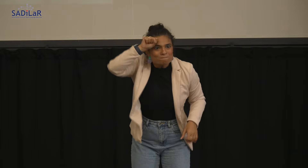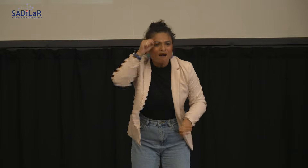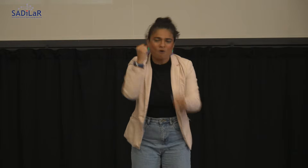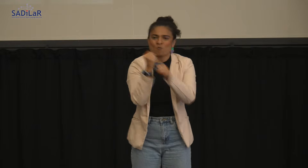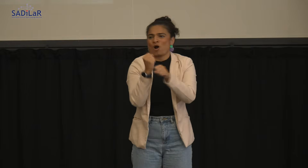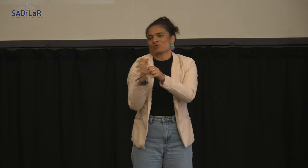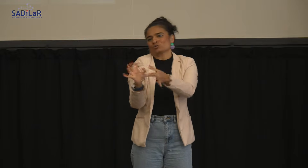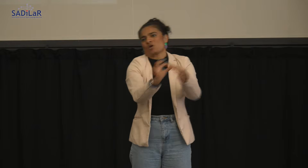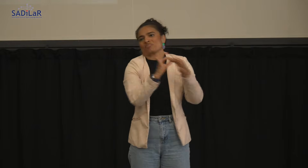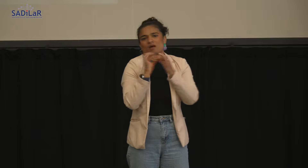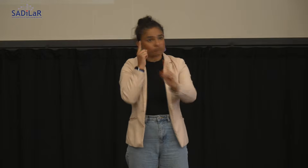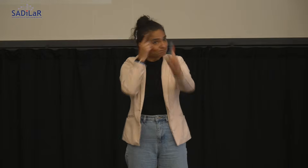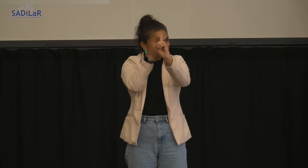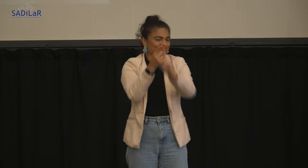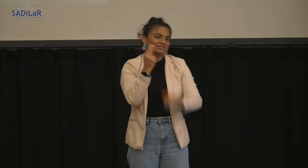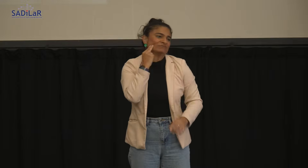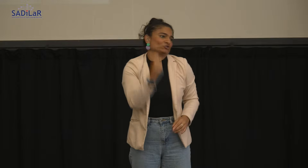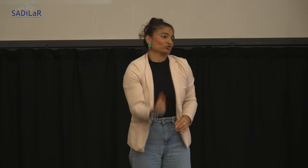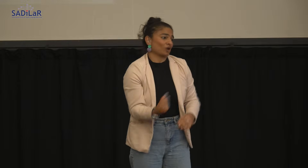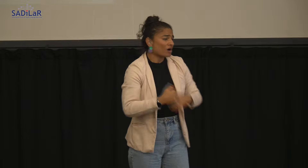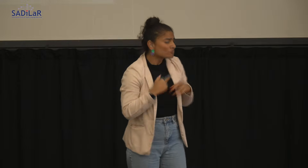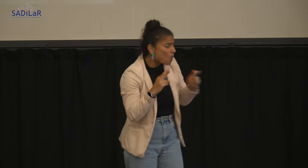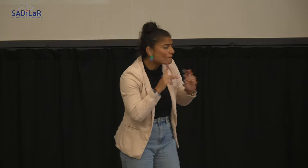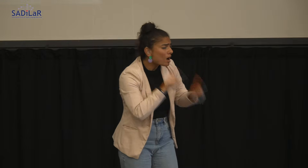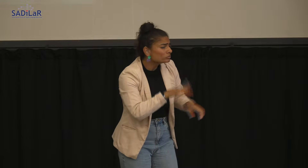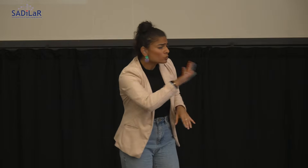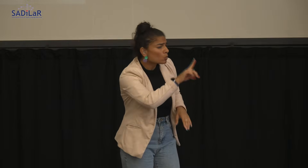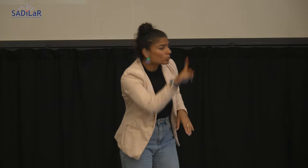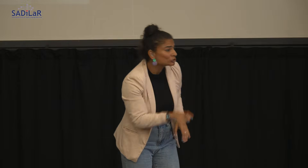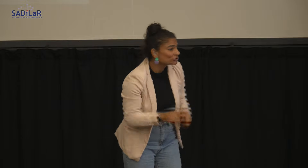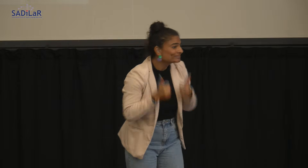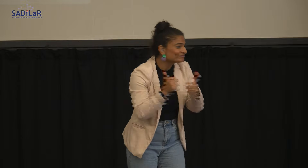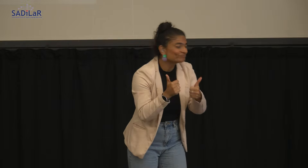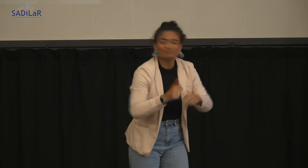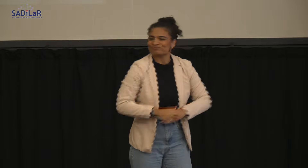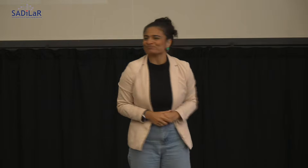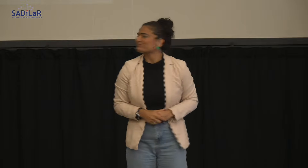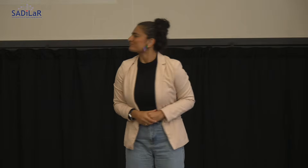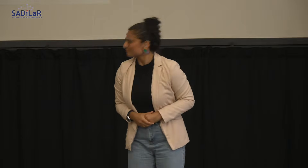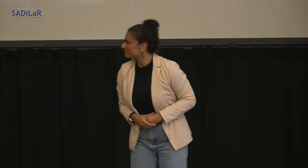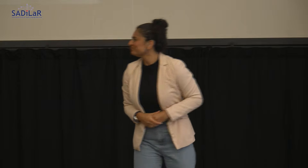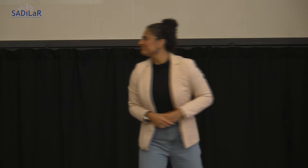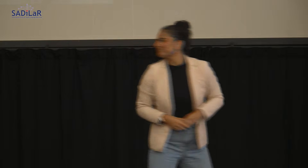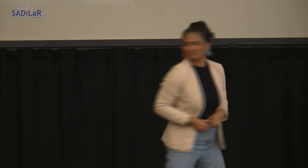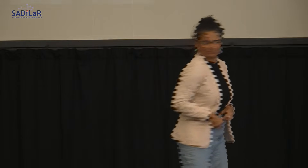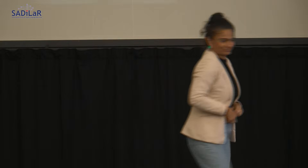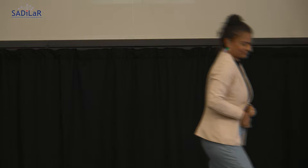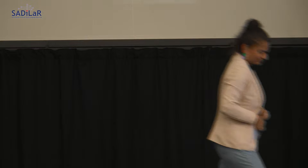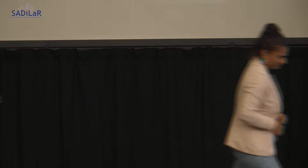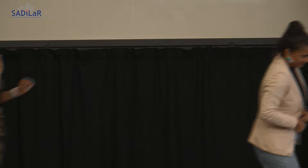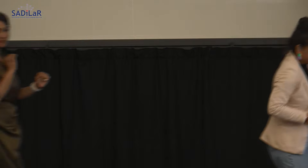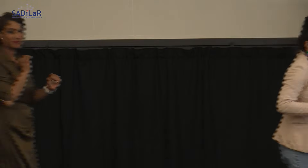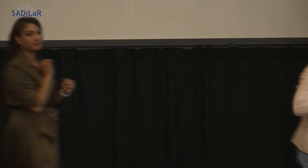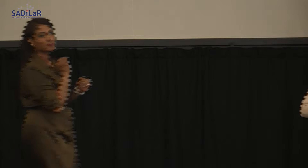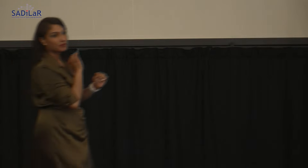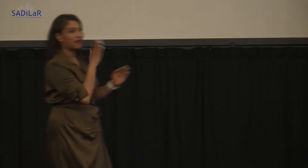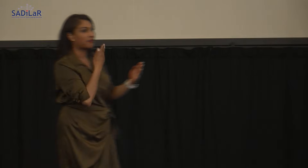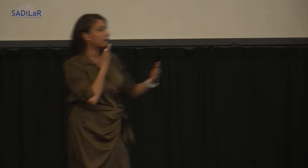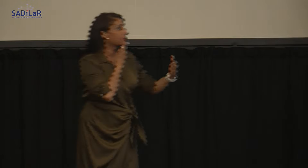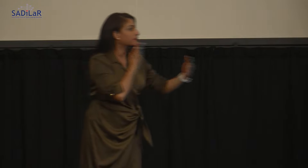We're happy to include you. And also remember that ideally we are working together. I hope I answered those questions.